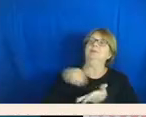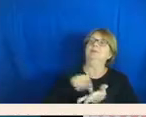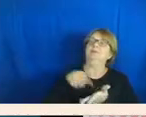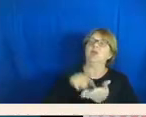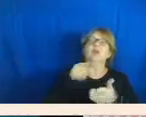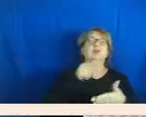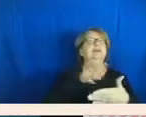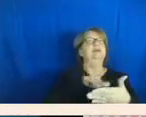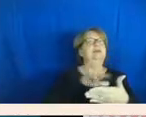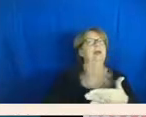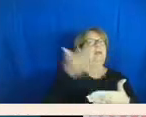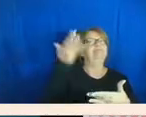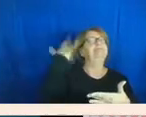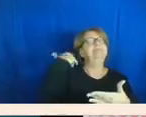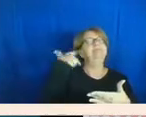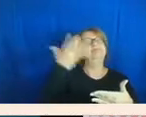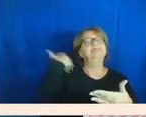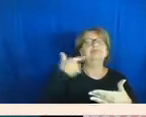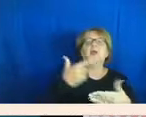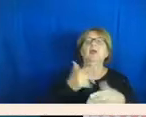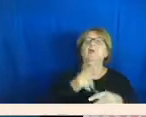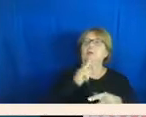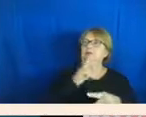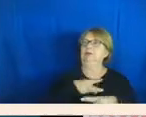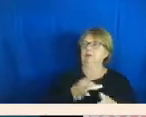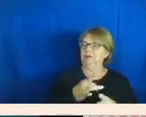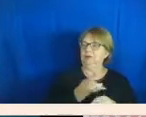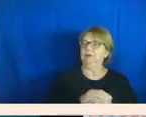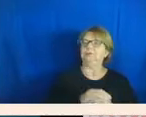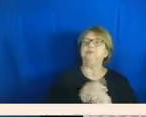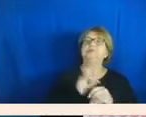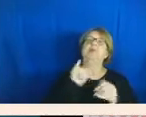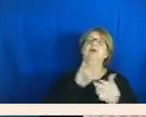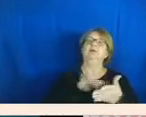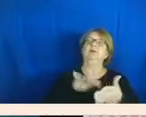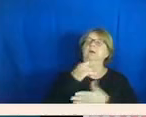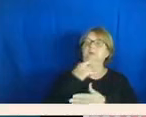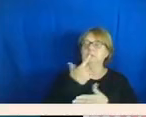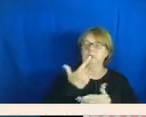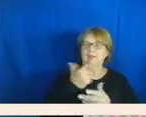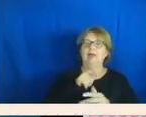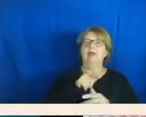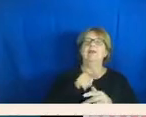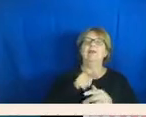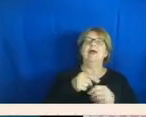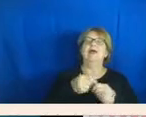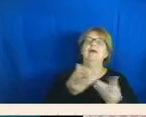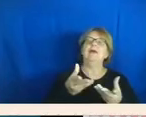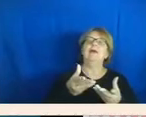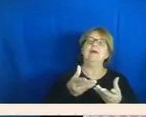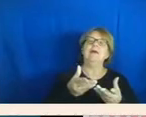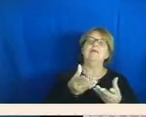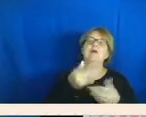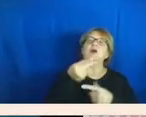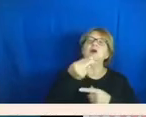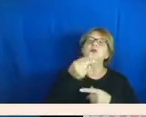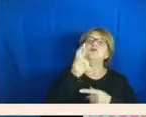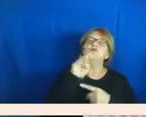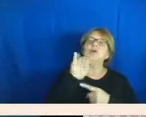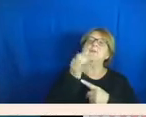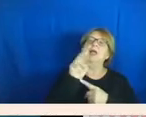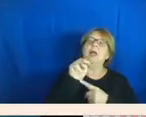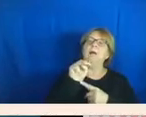interesting. And they said that they actually extend premiums in such a way, or